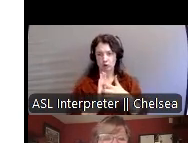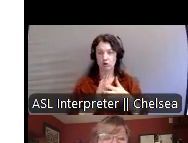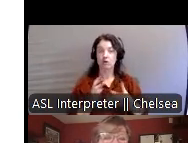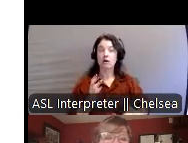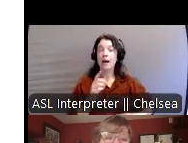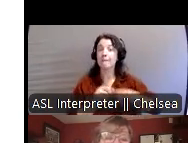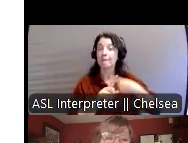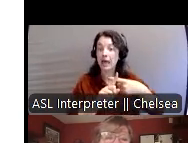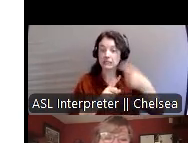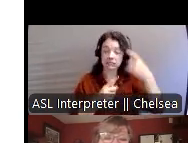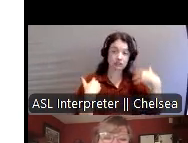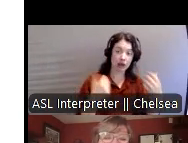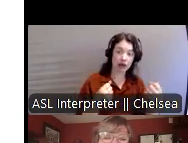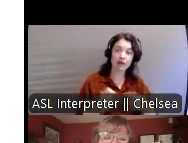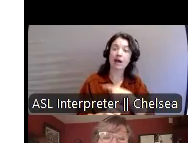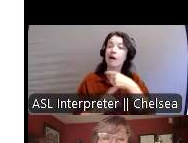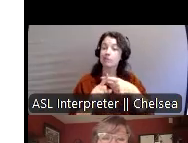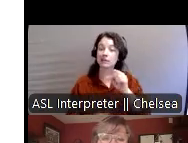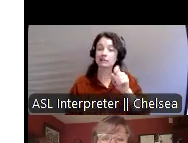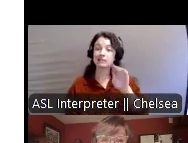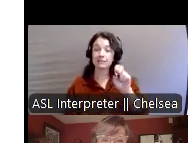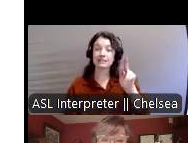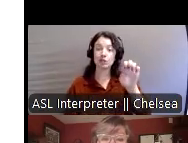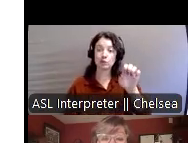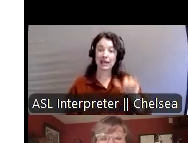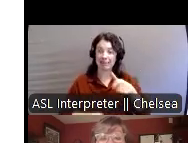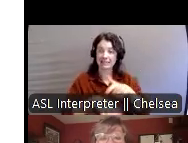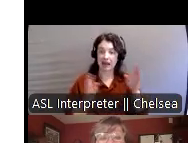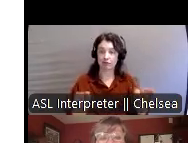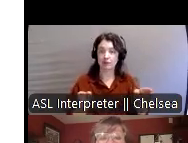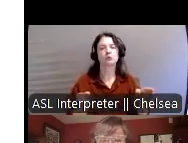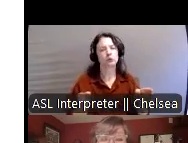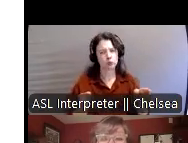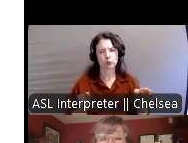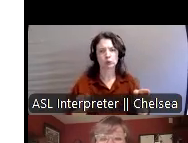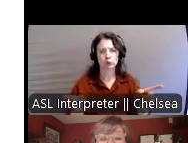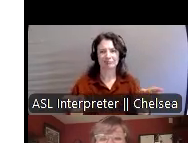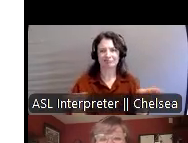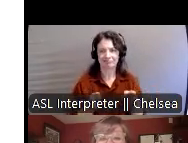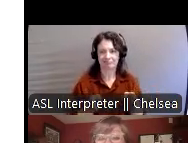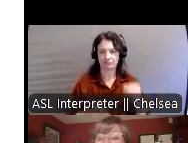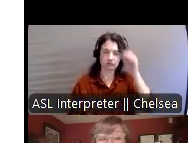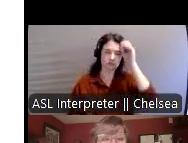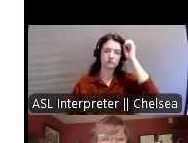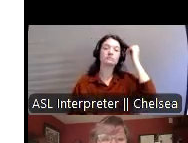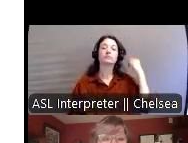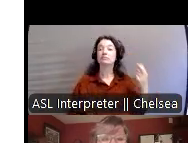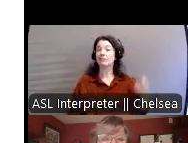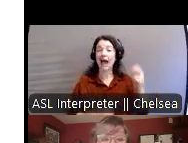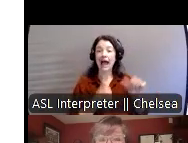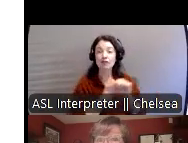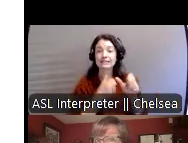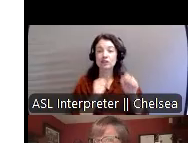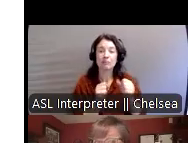the time frame of high risk is significantly less. High risk can start from a few hours after